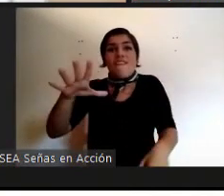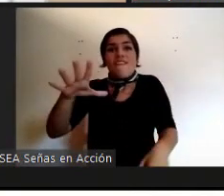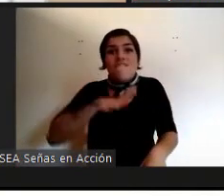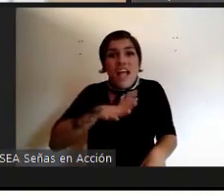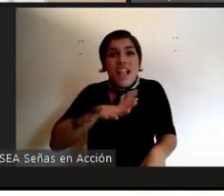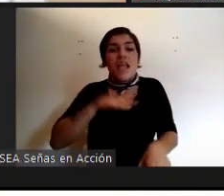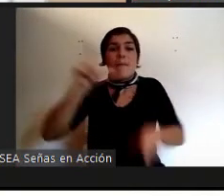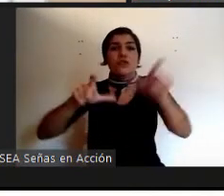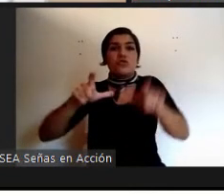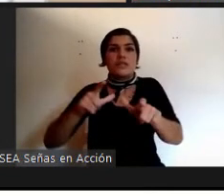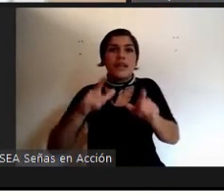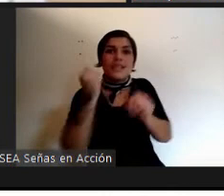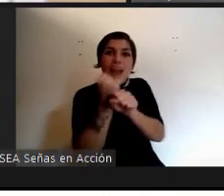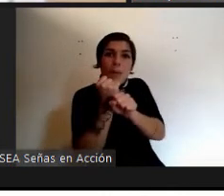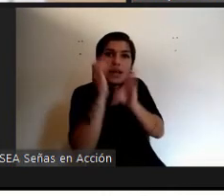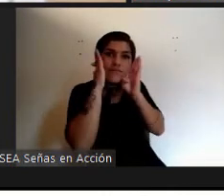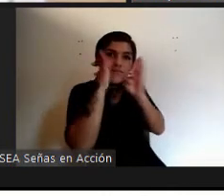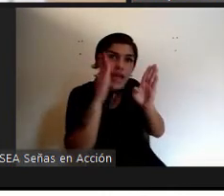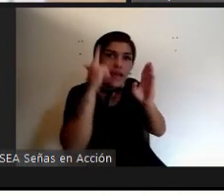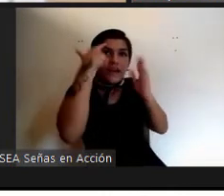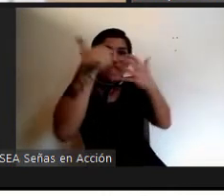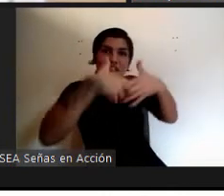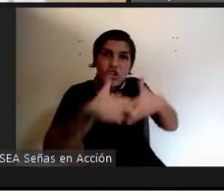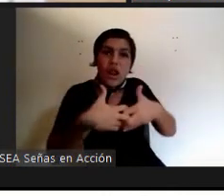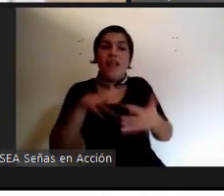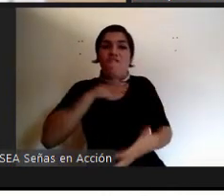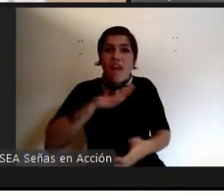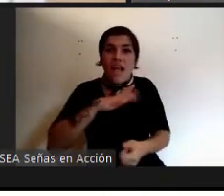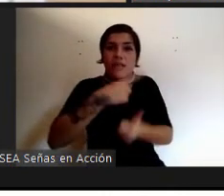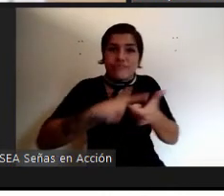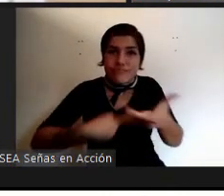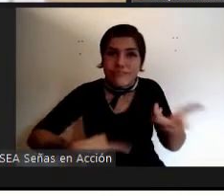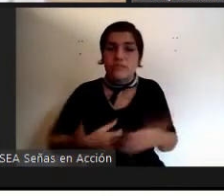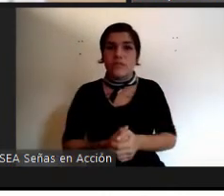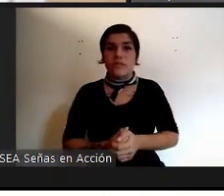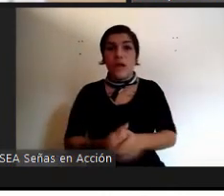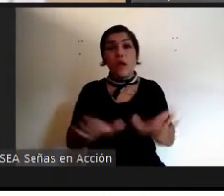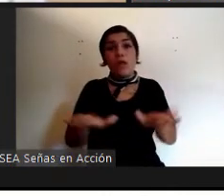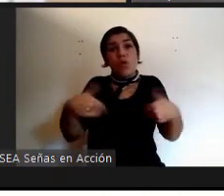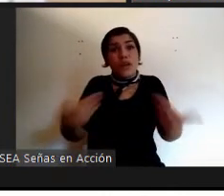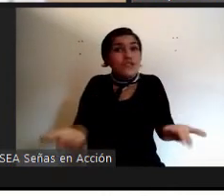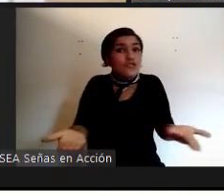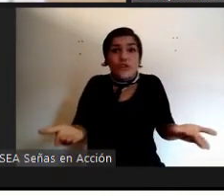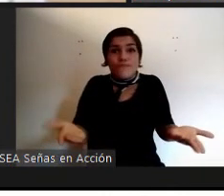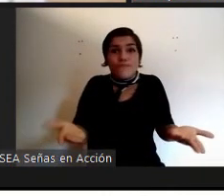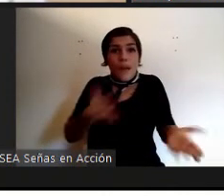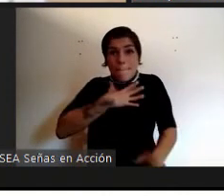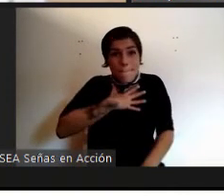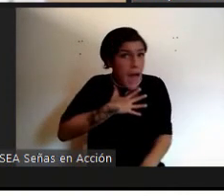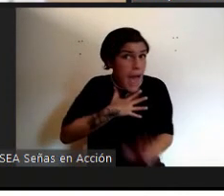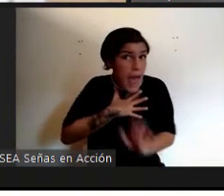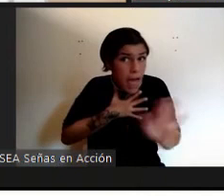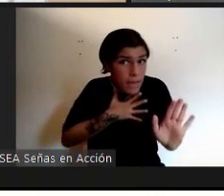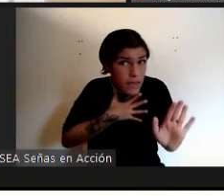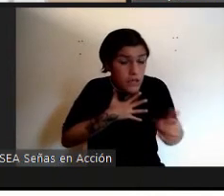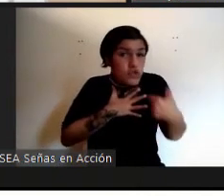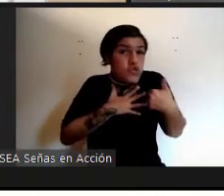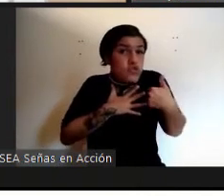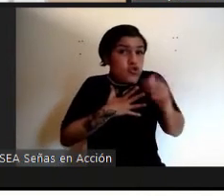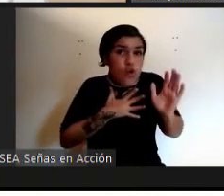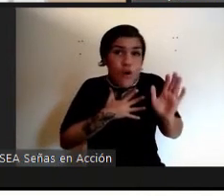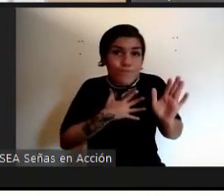rather than being something that is interesting for people or gives them a thrill. When it comes to that, I'm